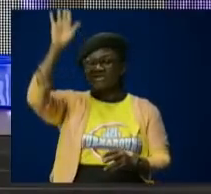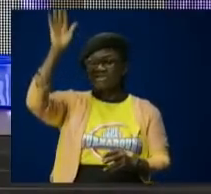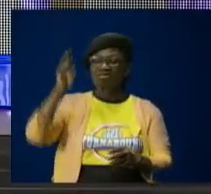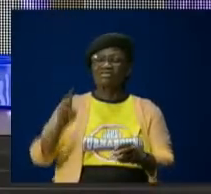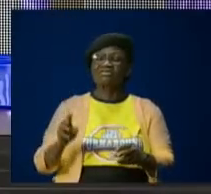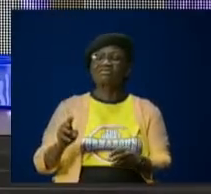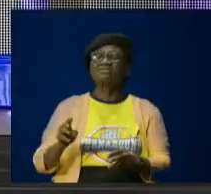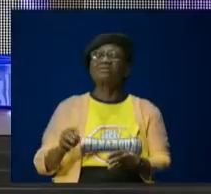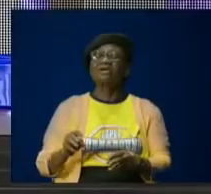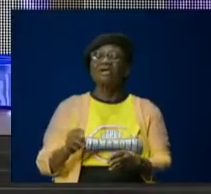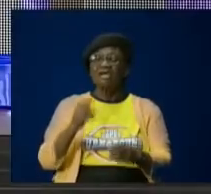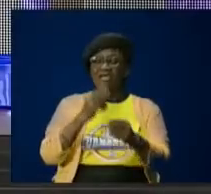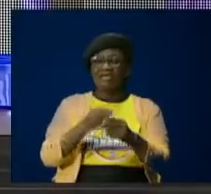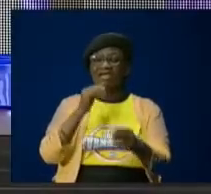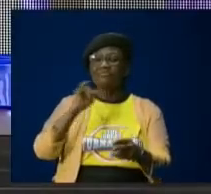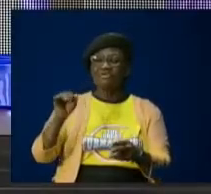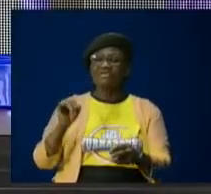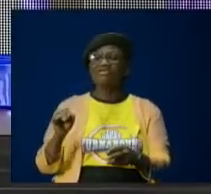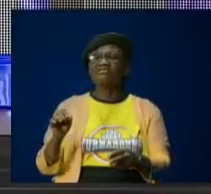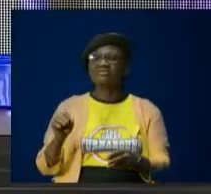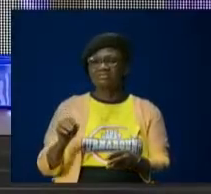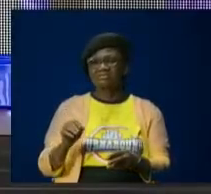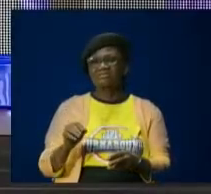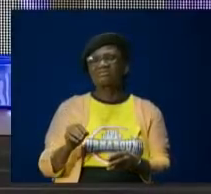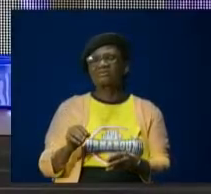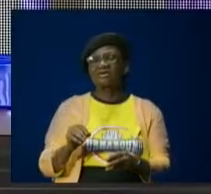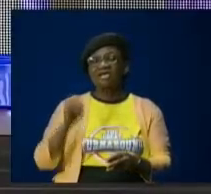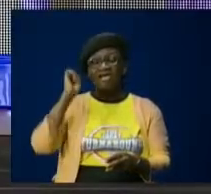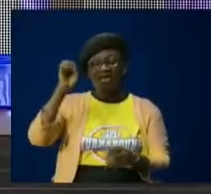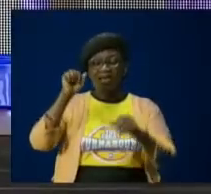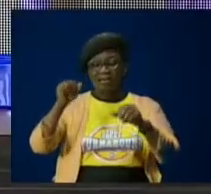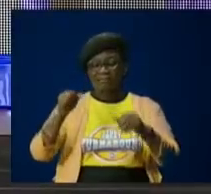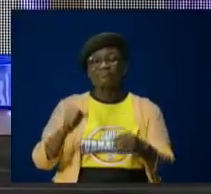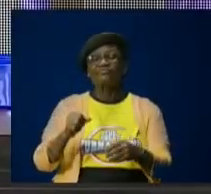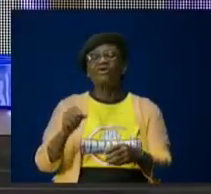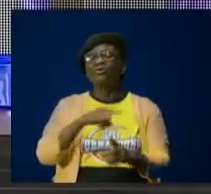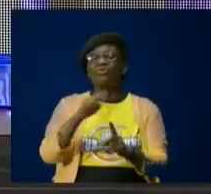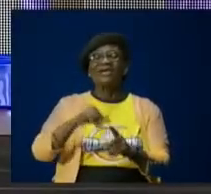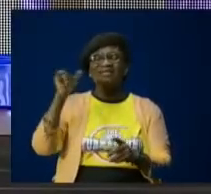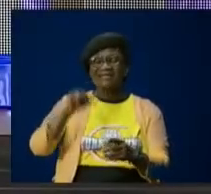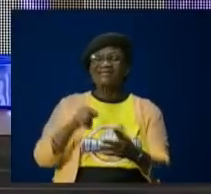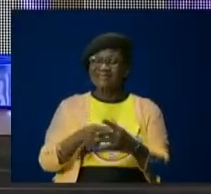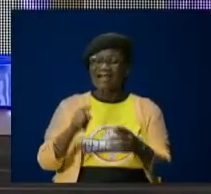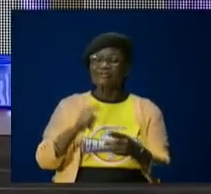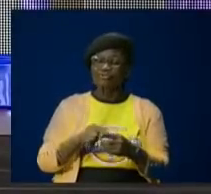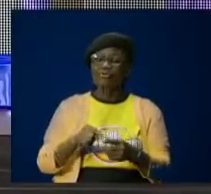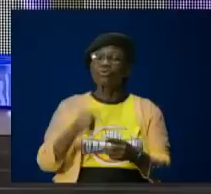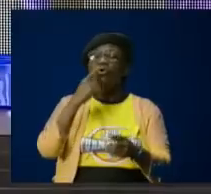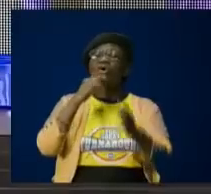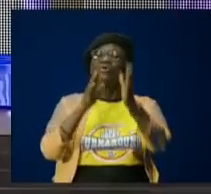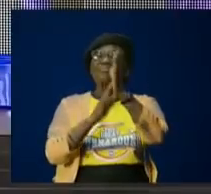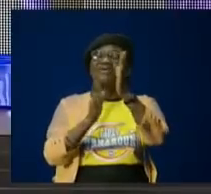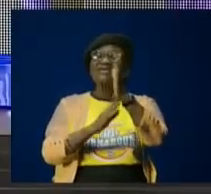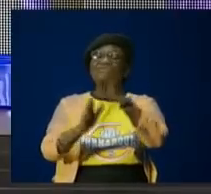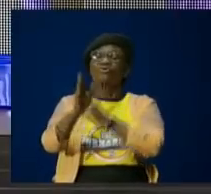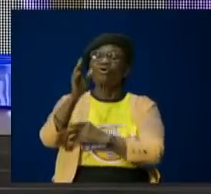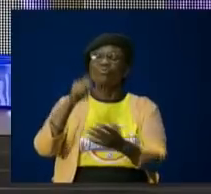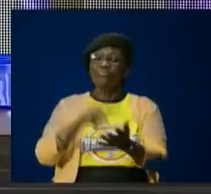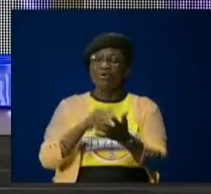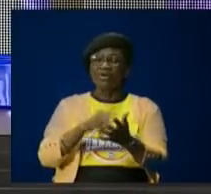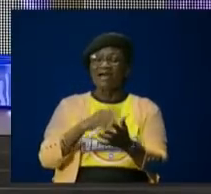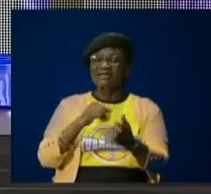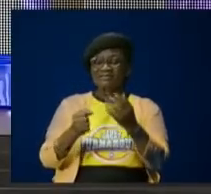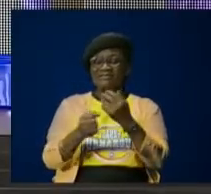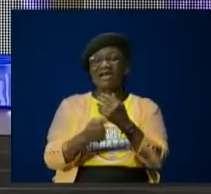When they began to sing and praise God, Paul and Silas, the Almighty